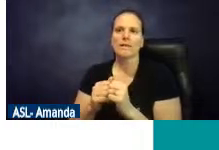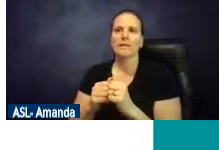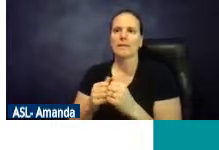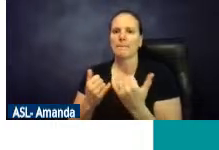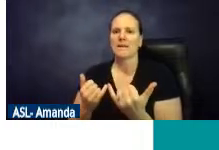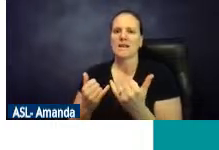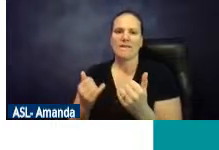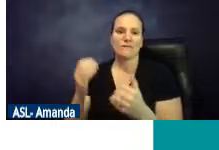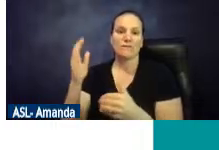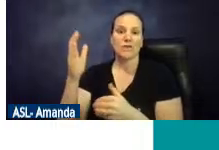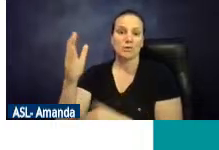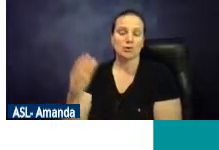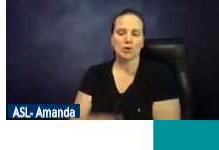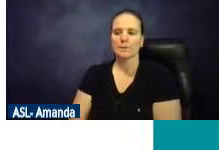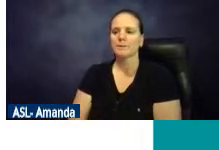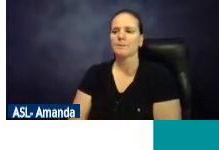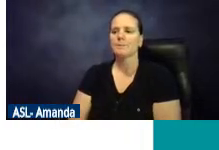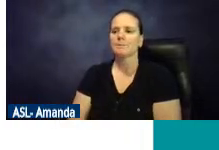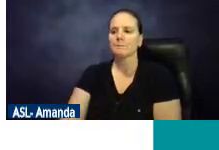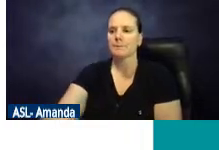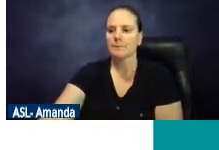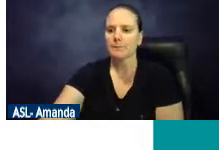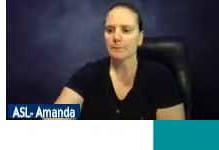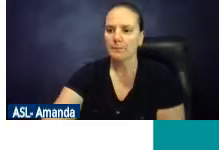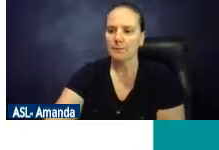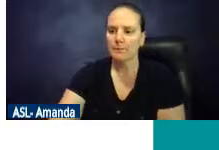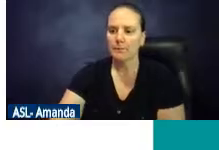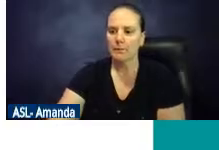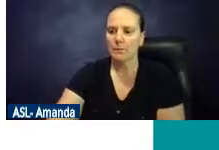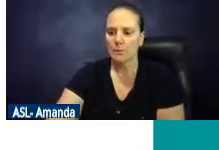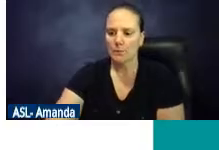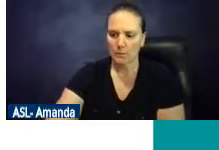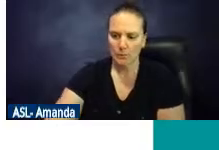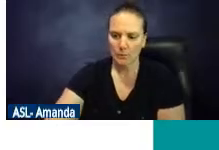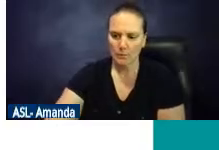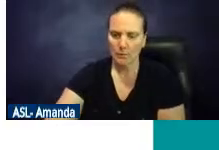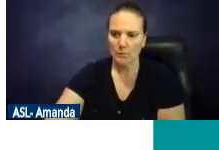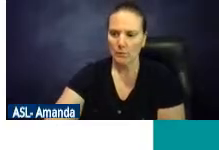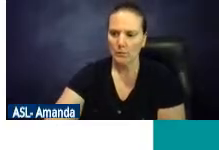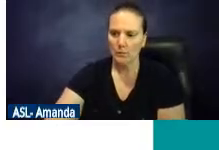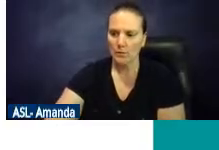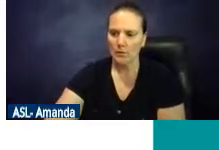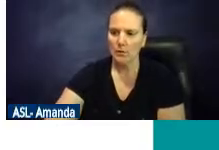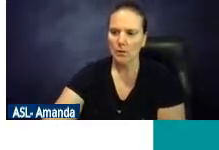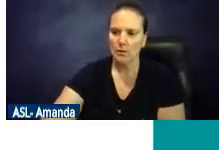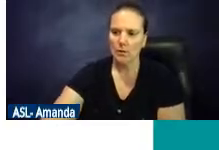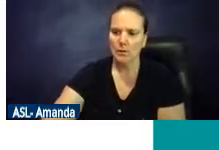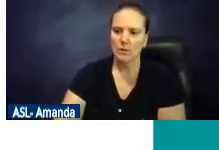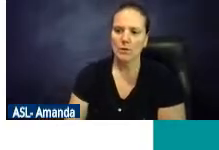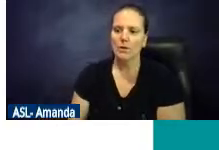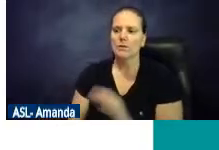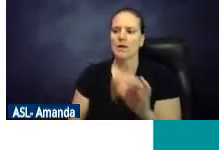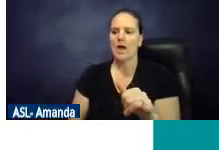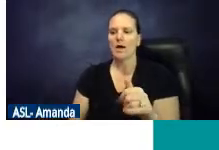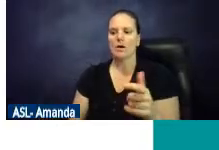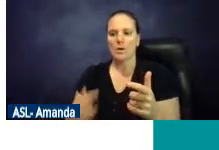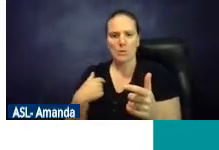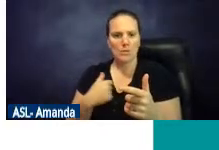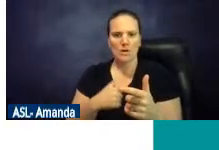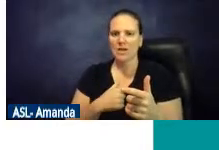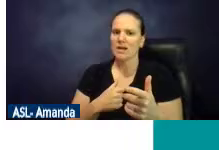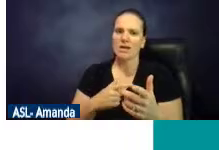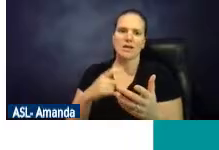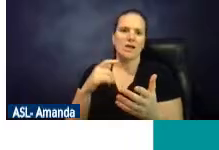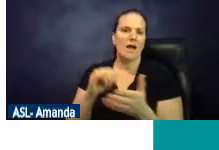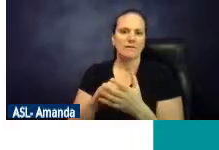And we will also need to go through an evaluation and make sure that we select the right delivery method for that